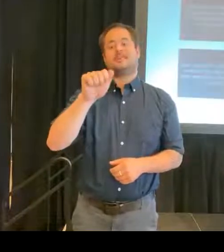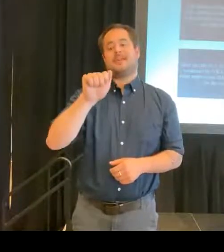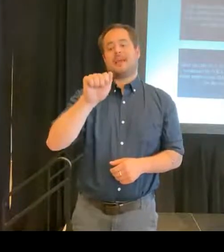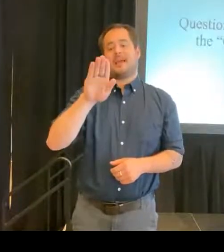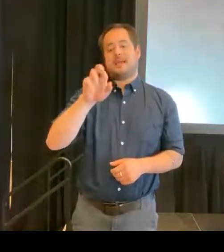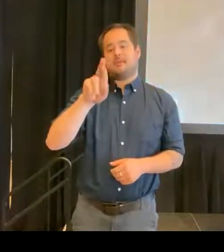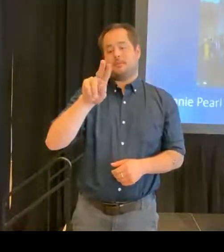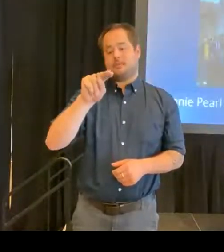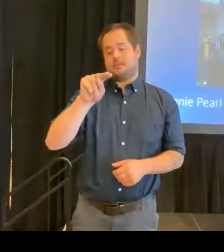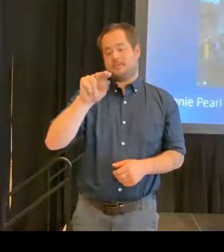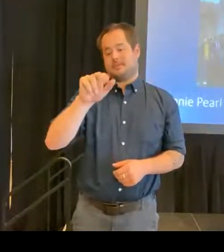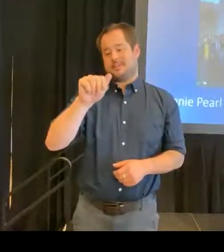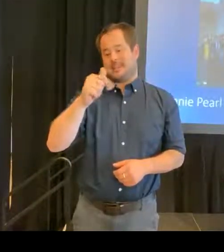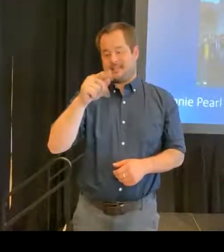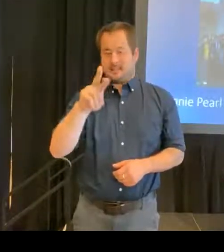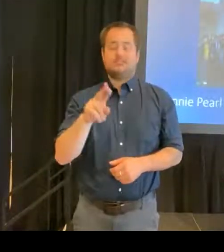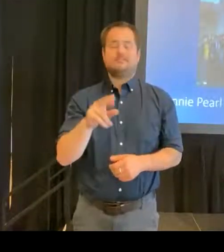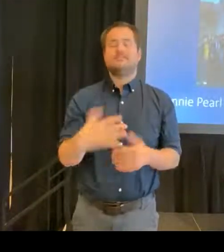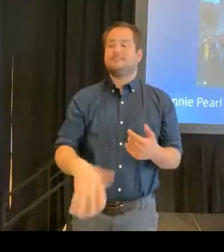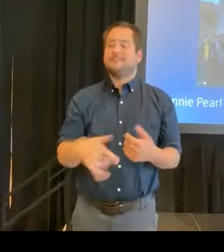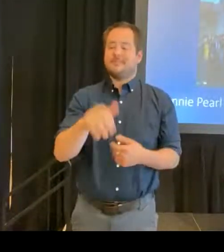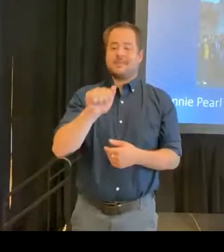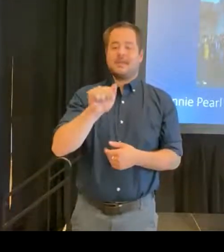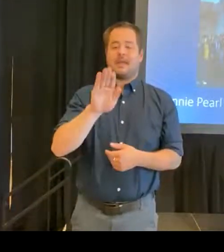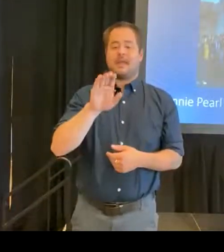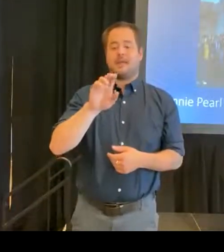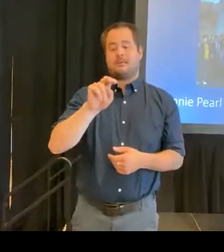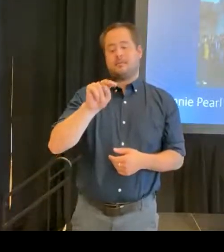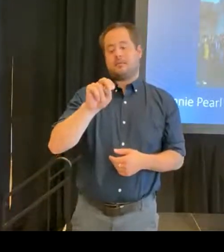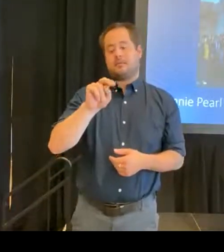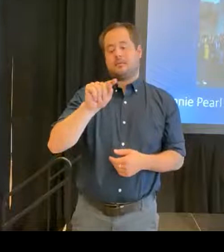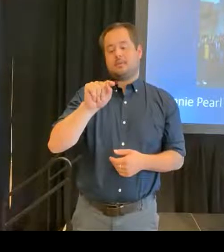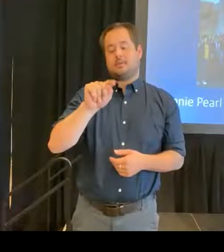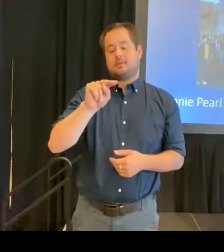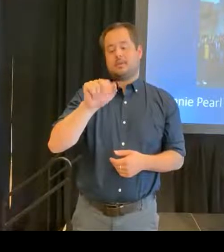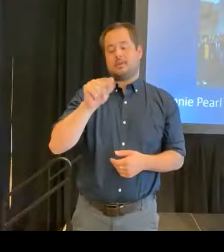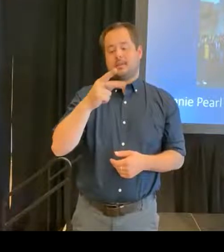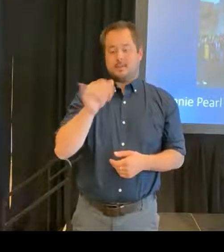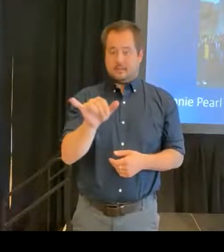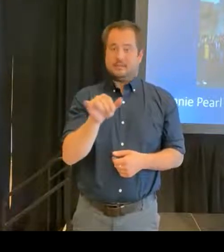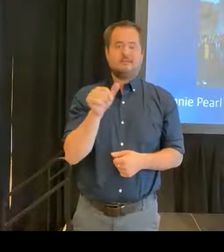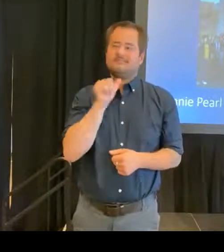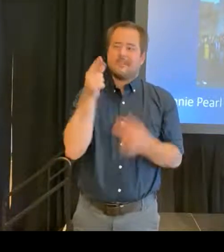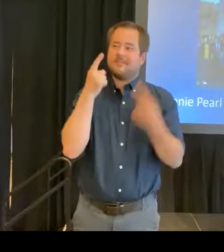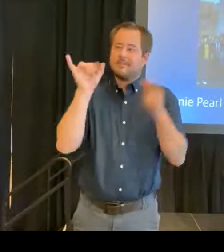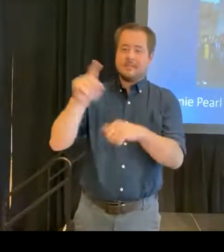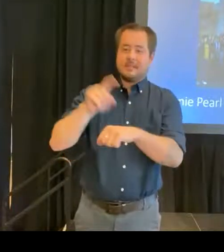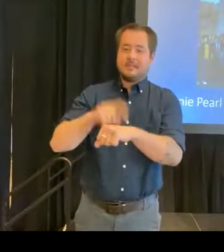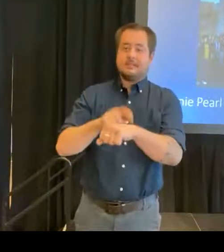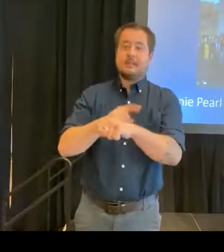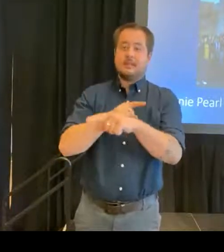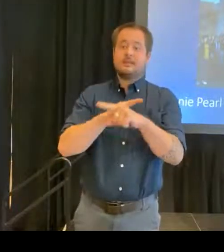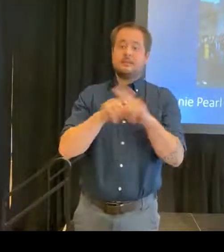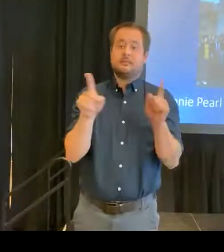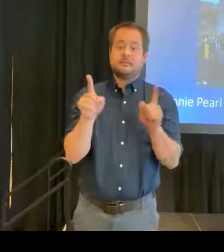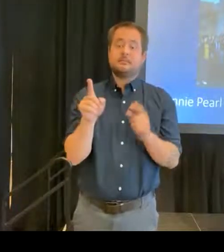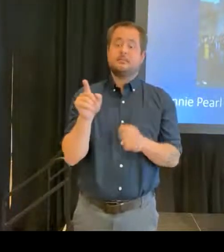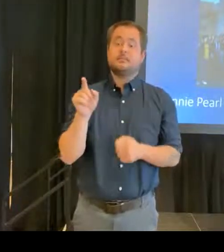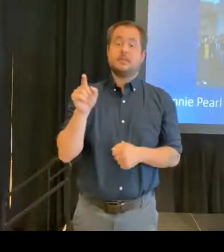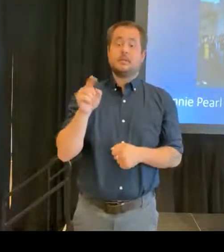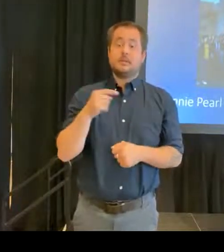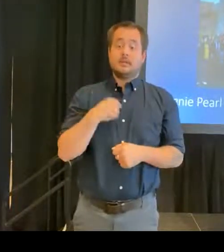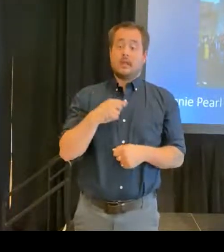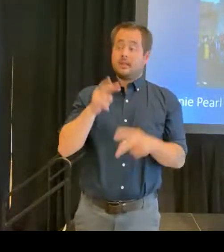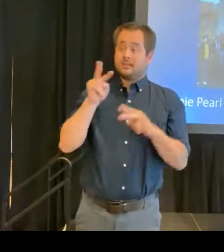that famous. But she was just telling me somebody as a member of her family. And I saw her for the first time in